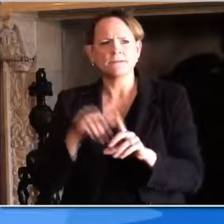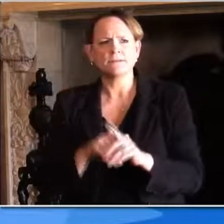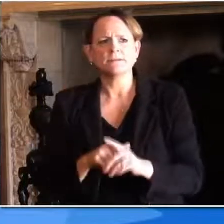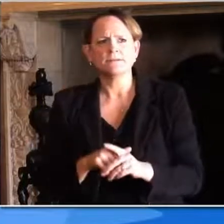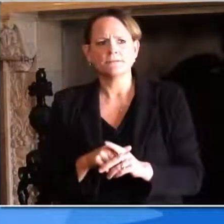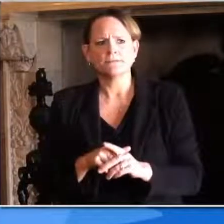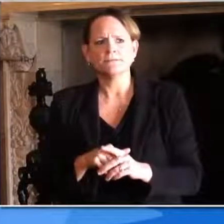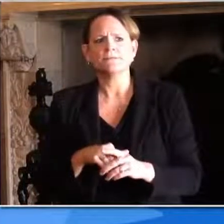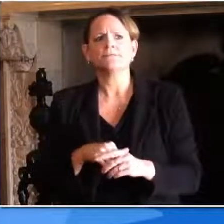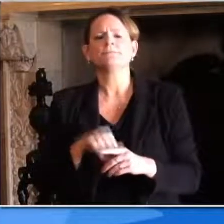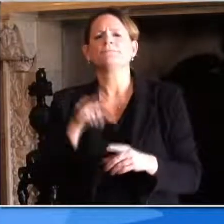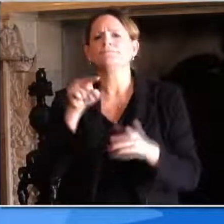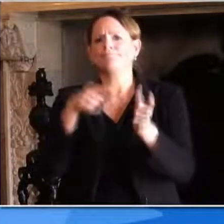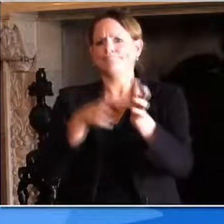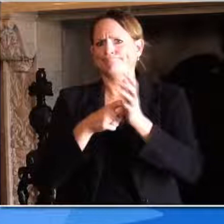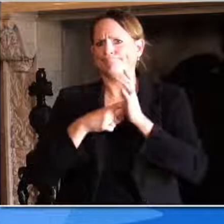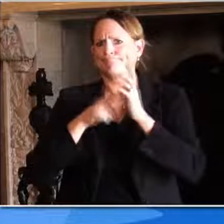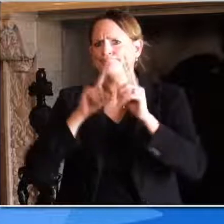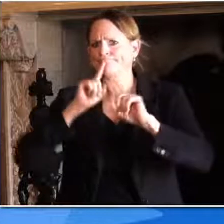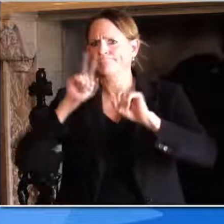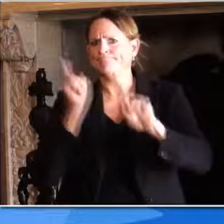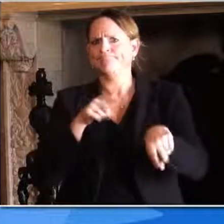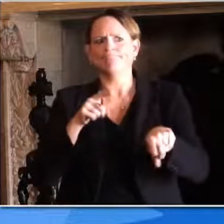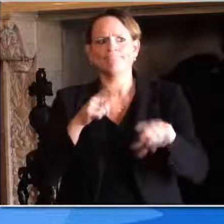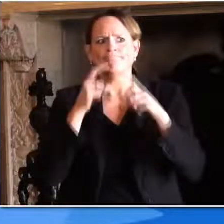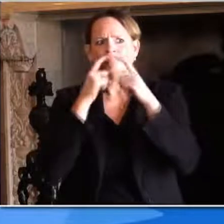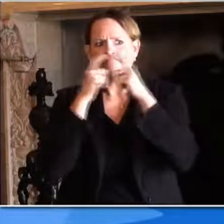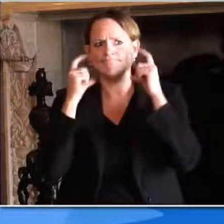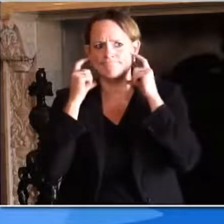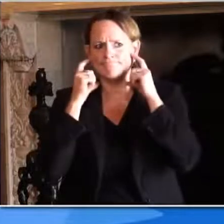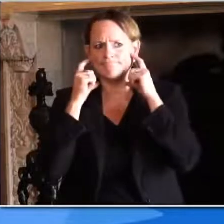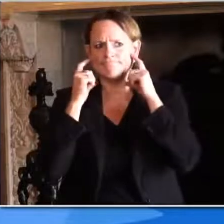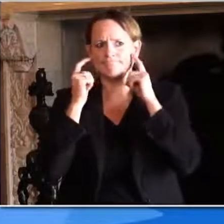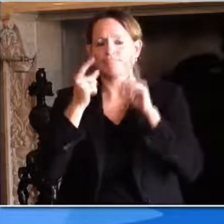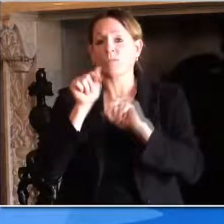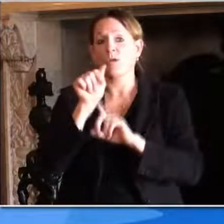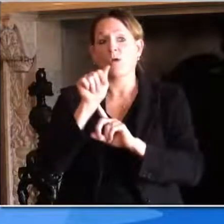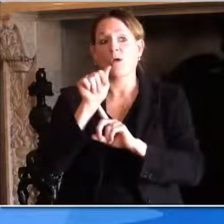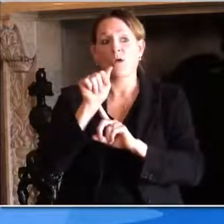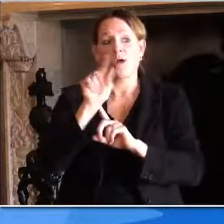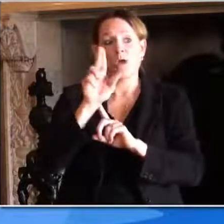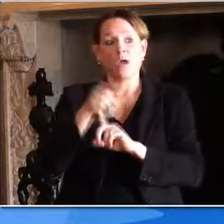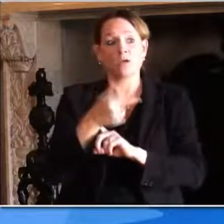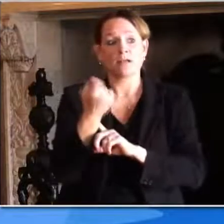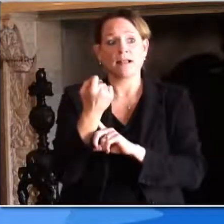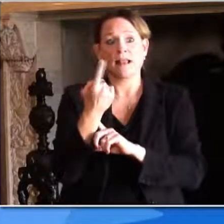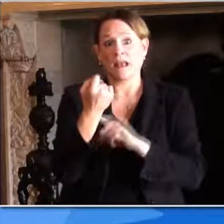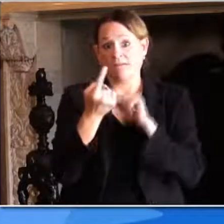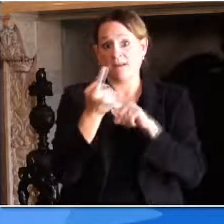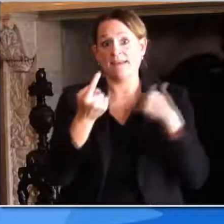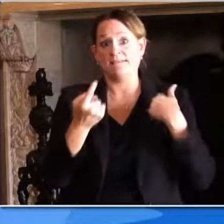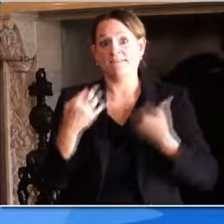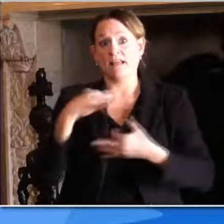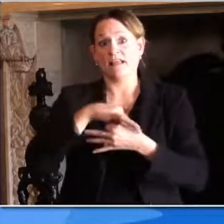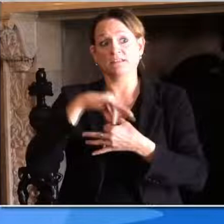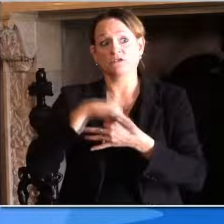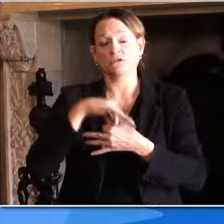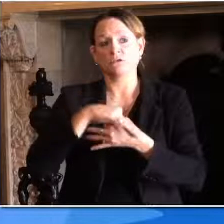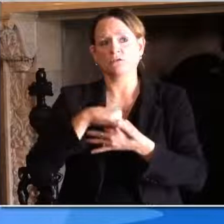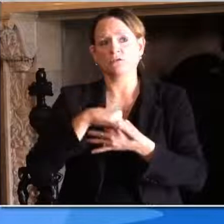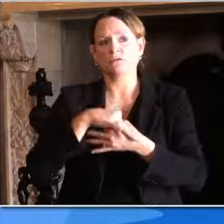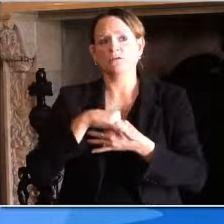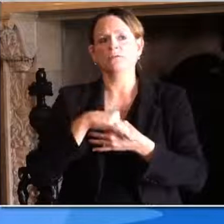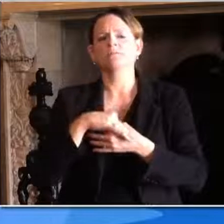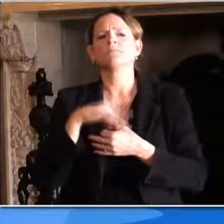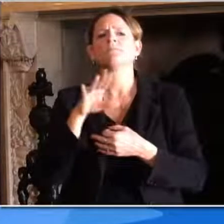the August 11th election. So will people be kept from voting if they refuse to wear a mask? Should their polling